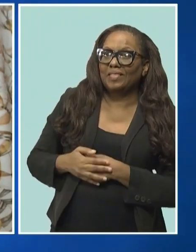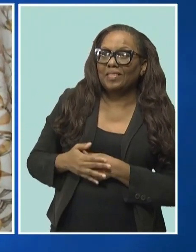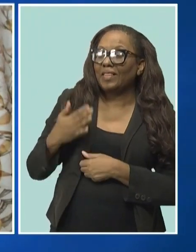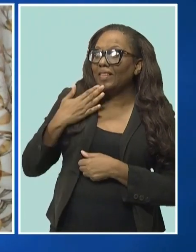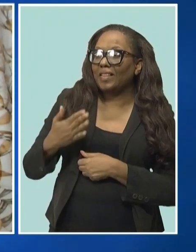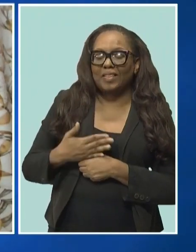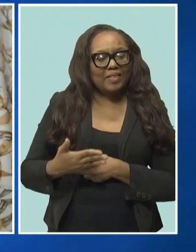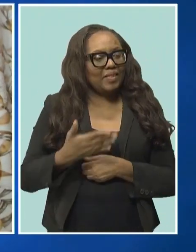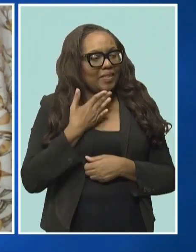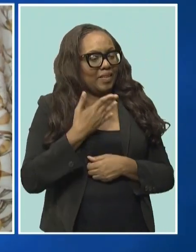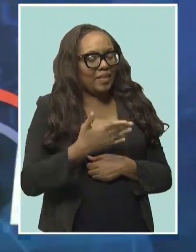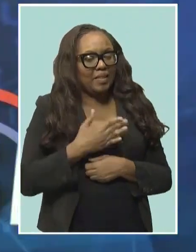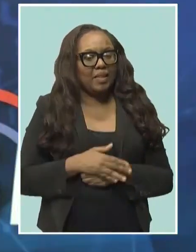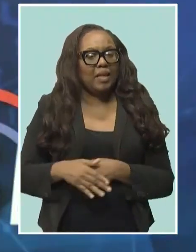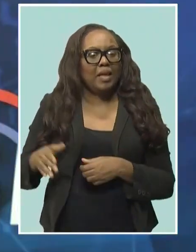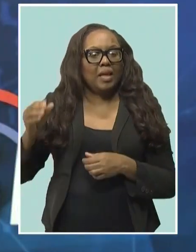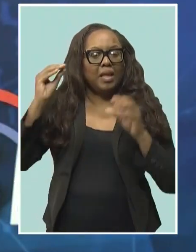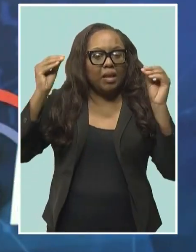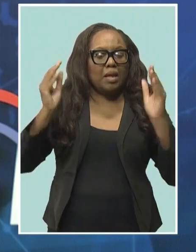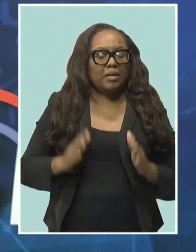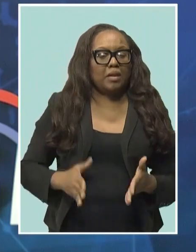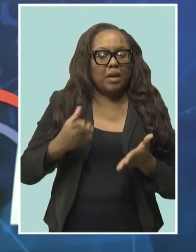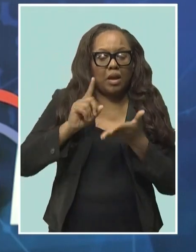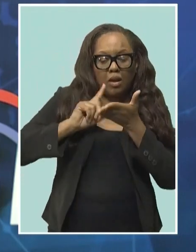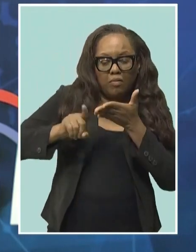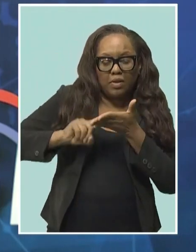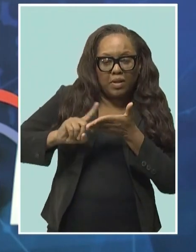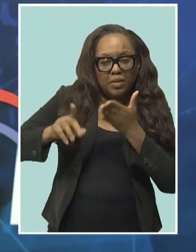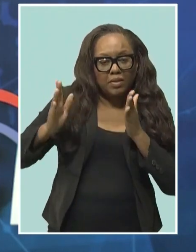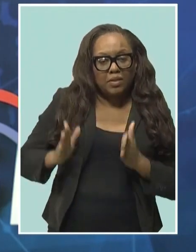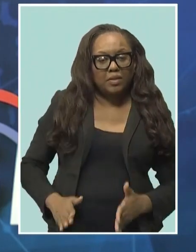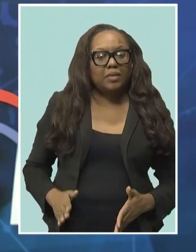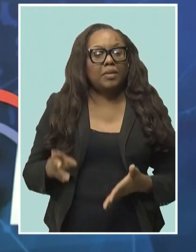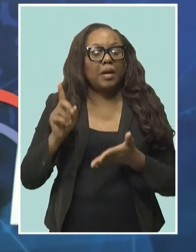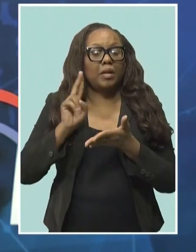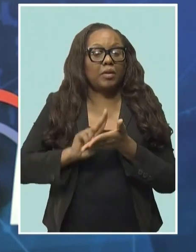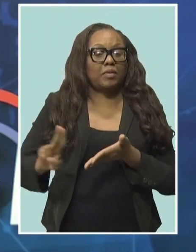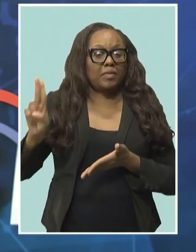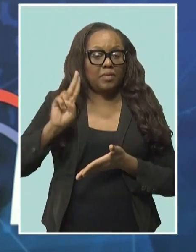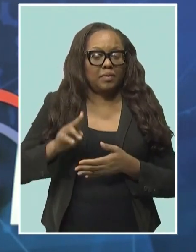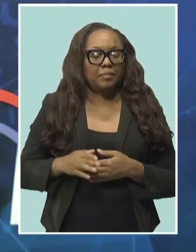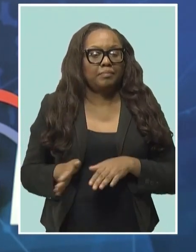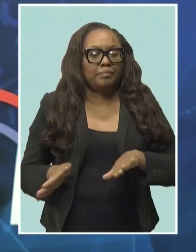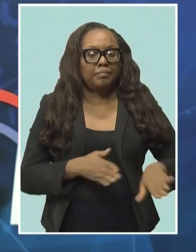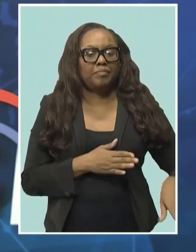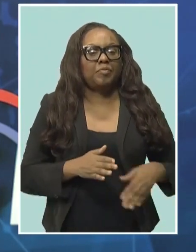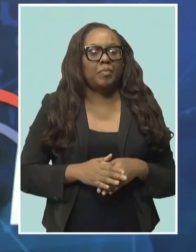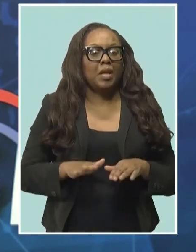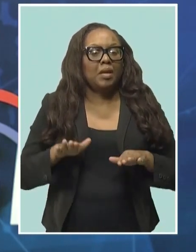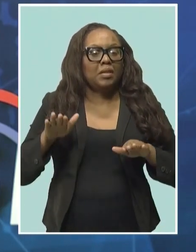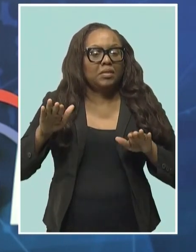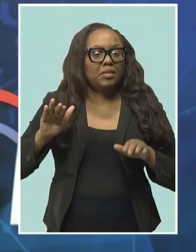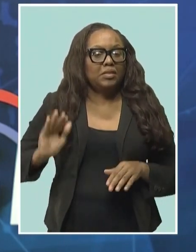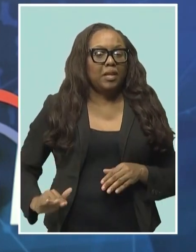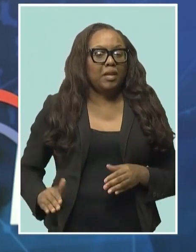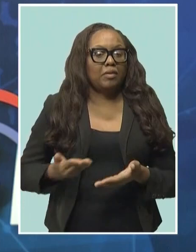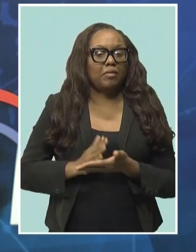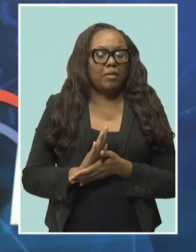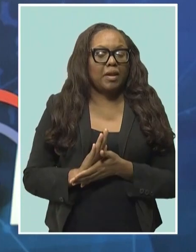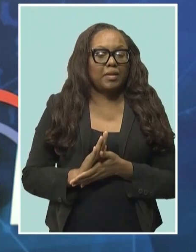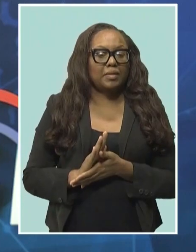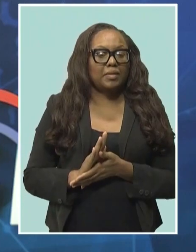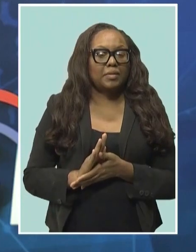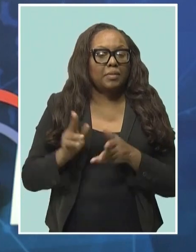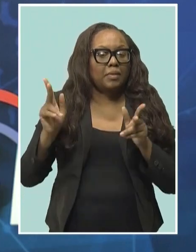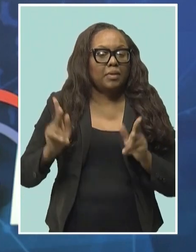Darren Brown, biology lecturer and researcher. Thank you for joining us. In other news tonight, child rights expert Faith Marshall-Harris